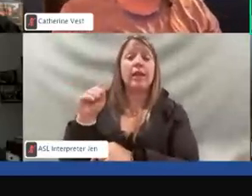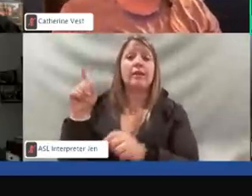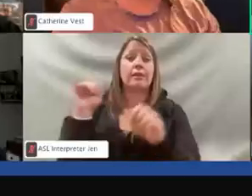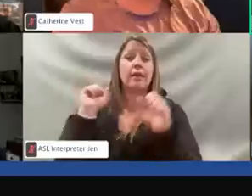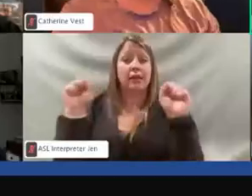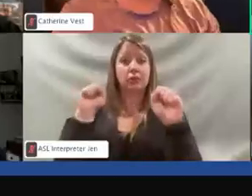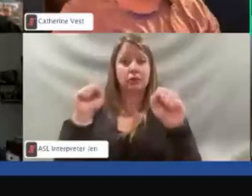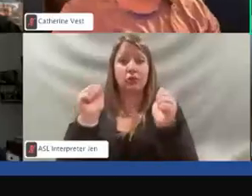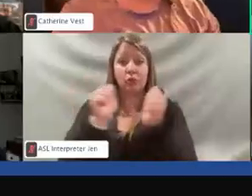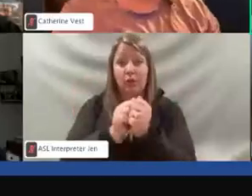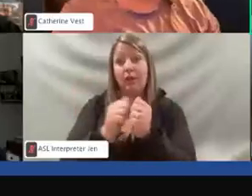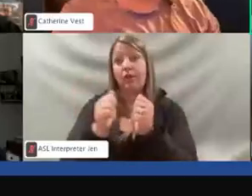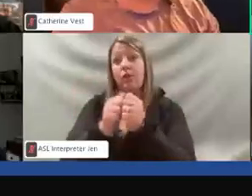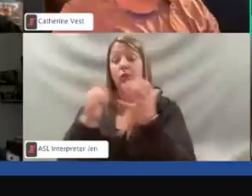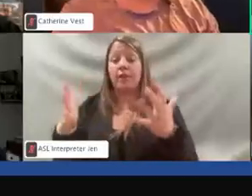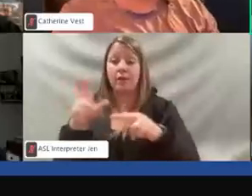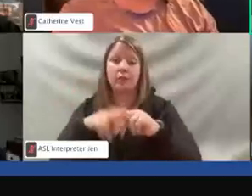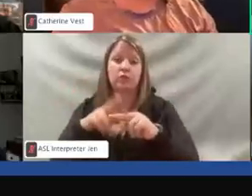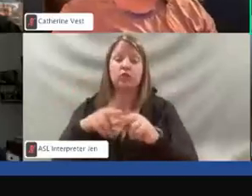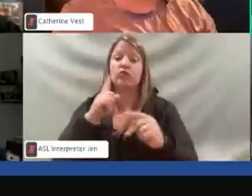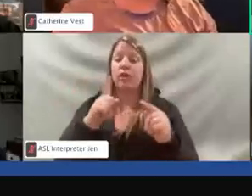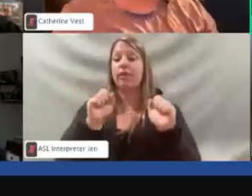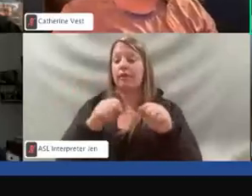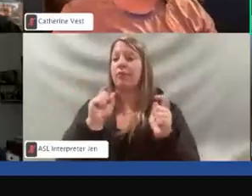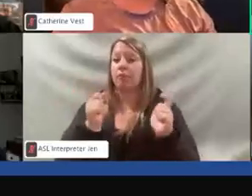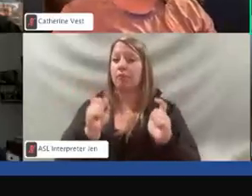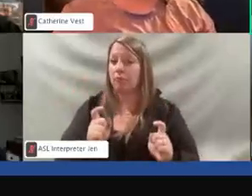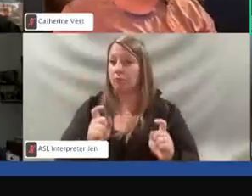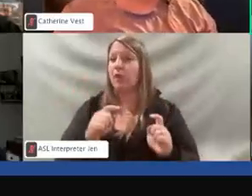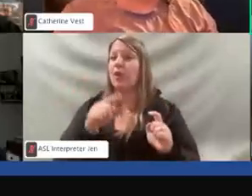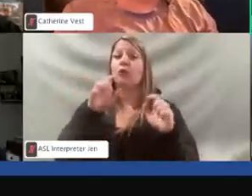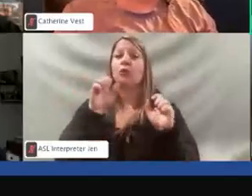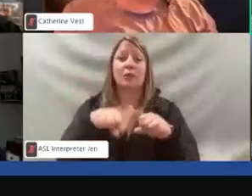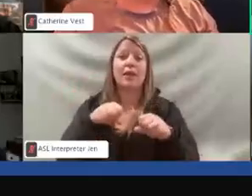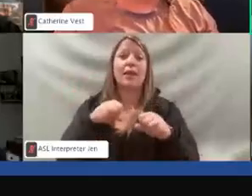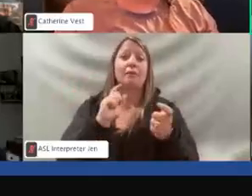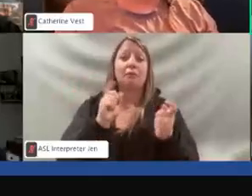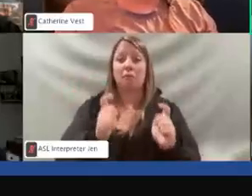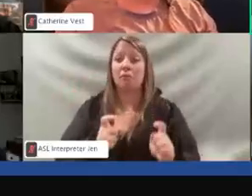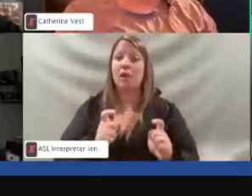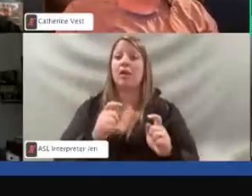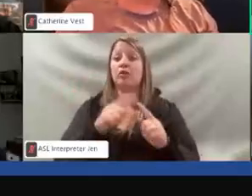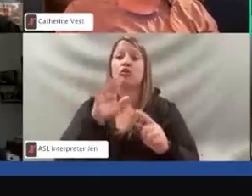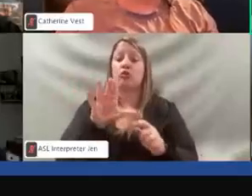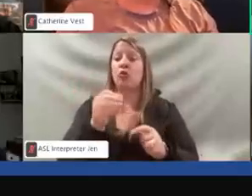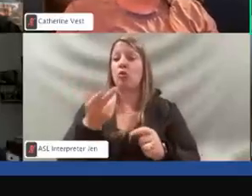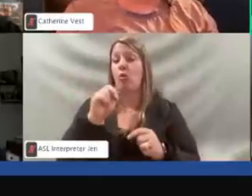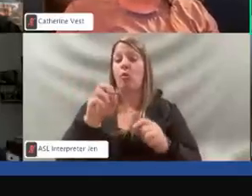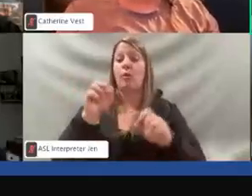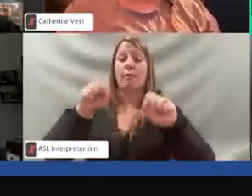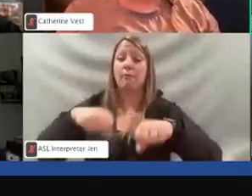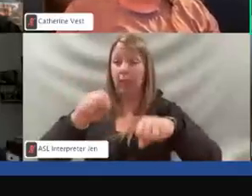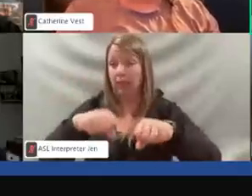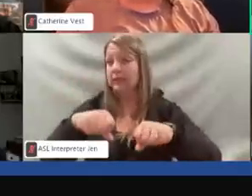are done with and without chairs, so they're adaptable and people can adapt them to their individual